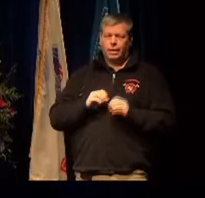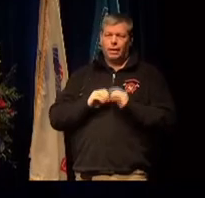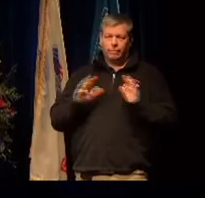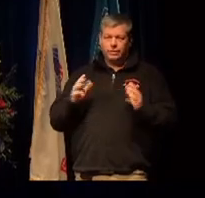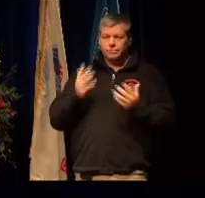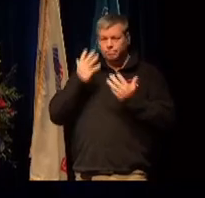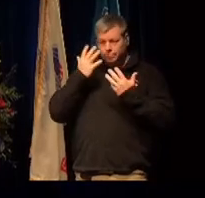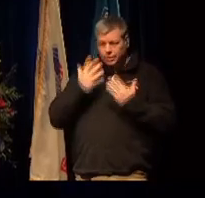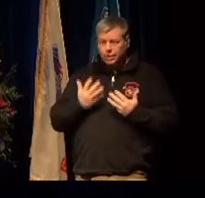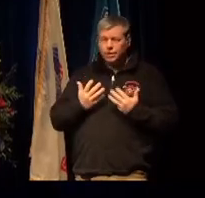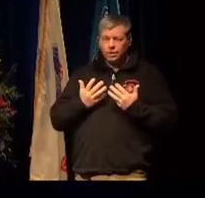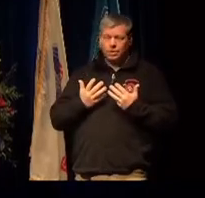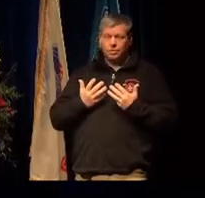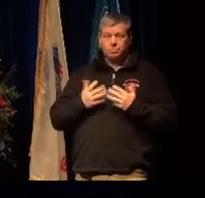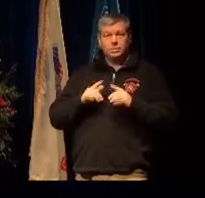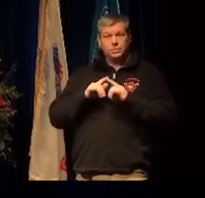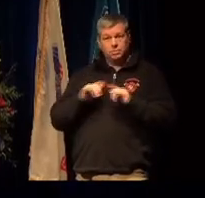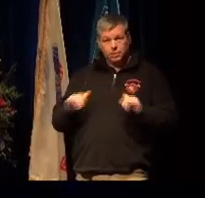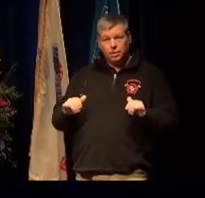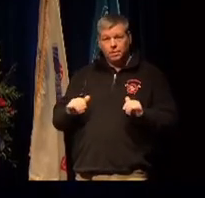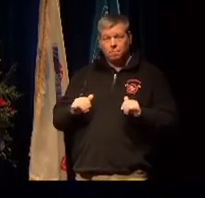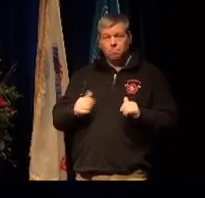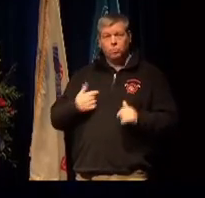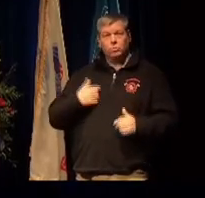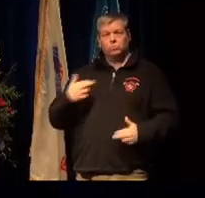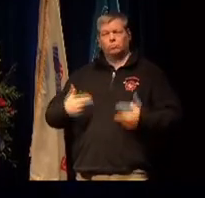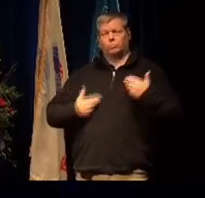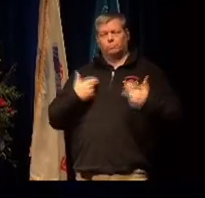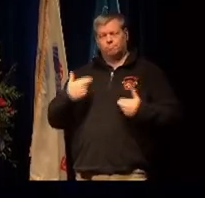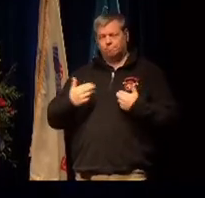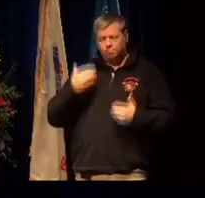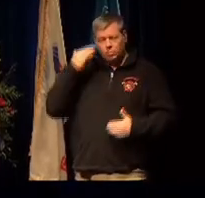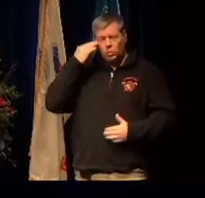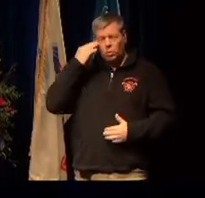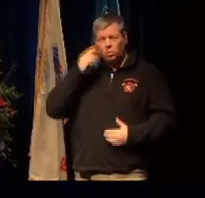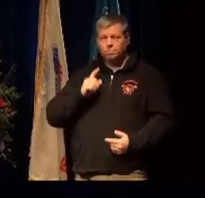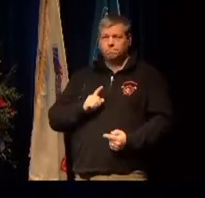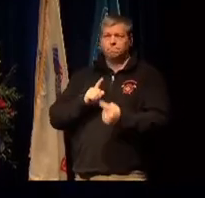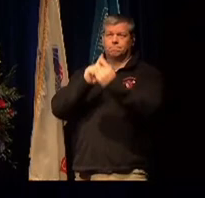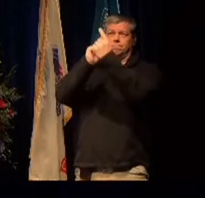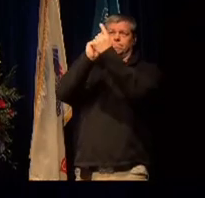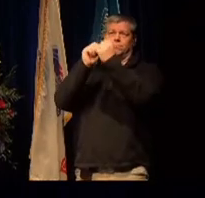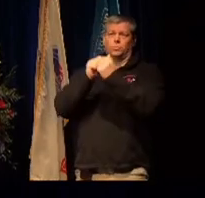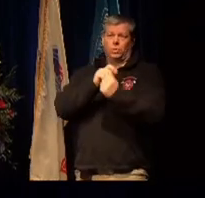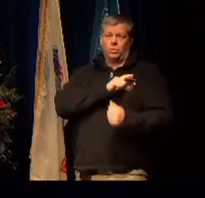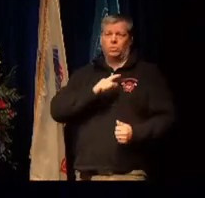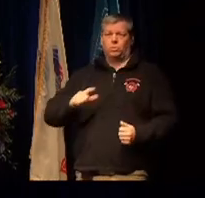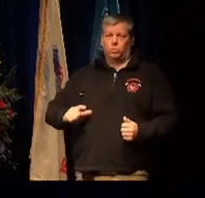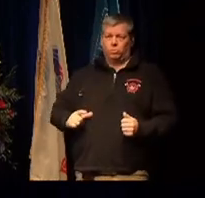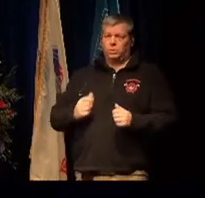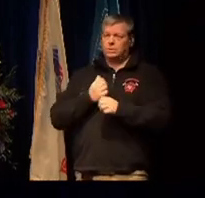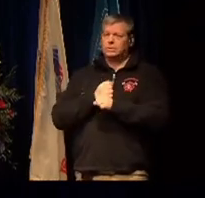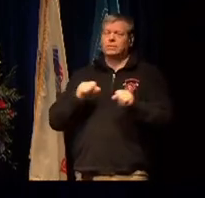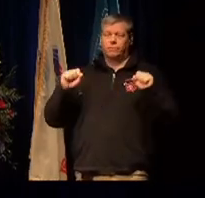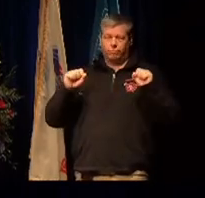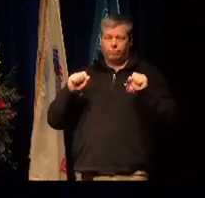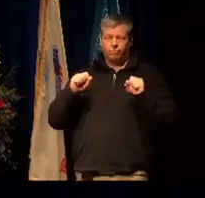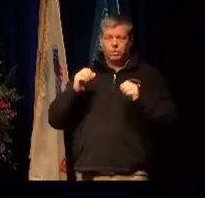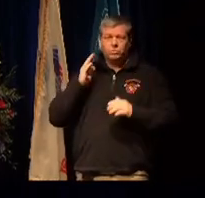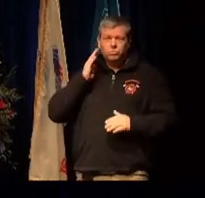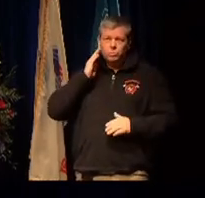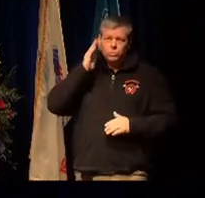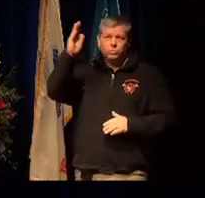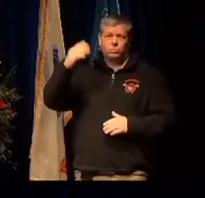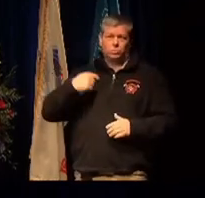saddened. At the same time, we rejoice in knowing that he is with our Lord and Savior, and that at some time soon we will be able to